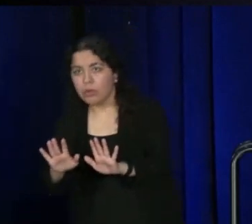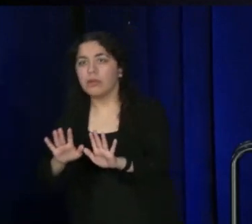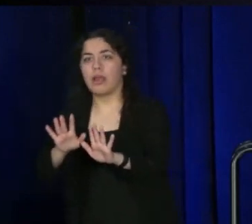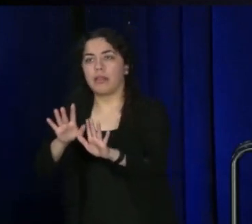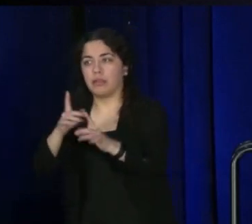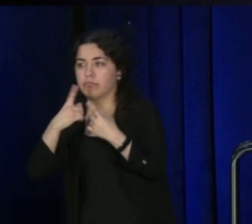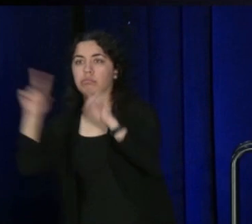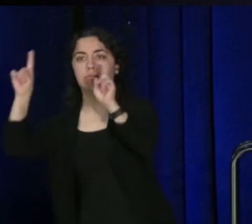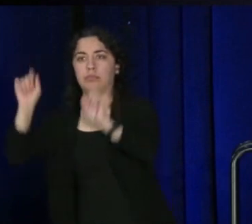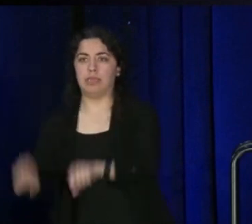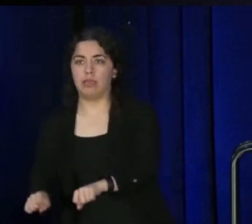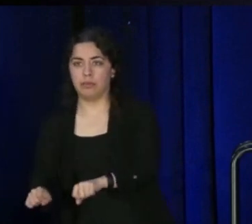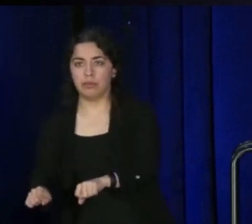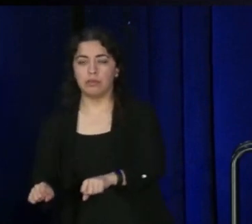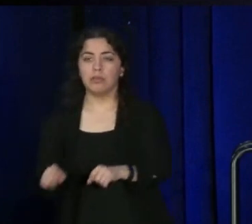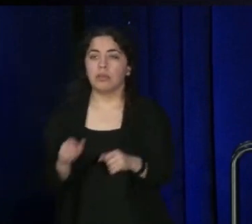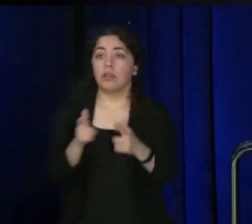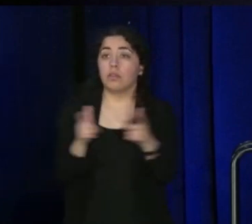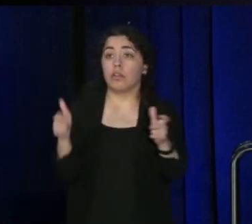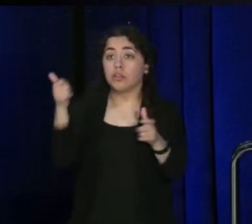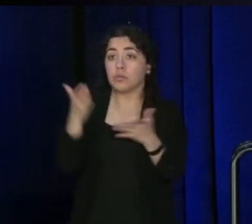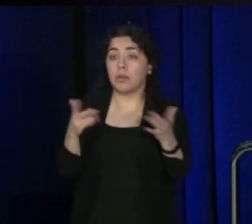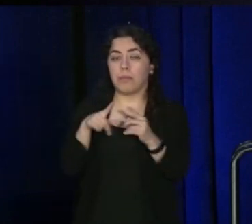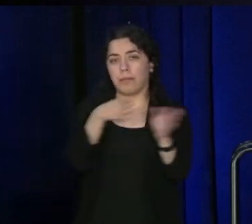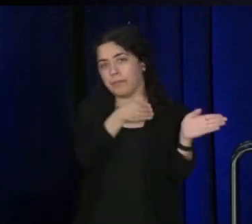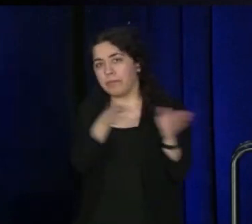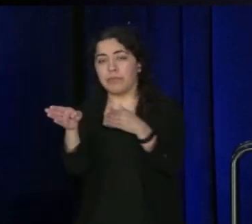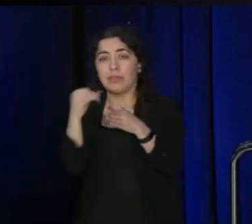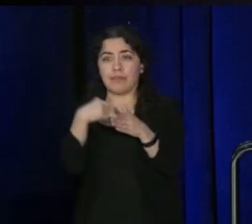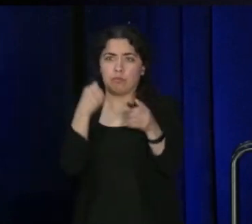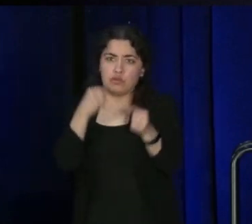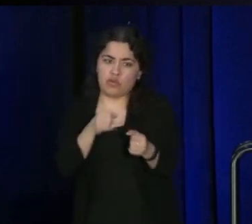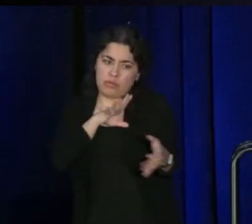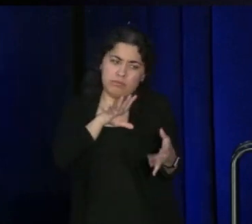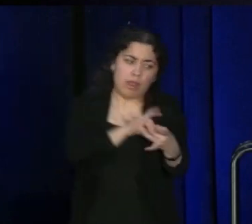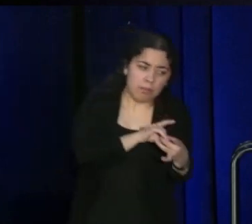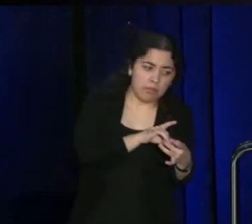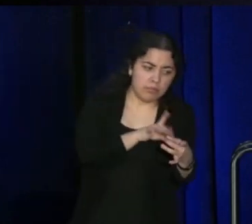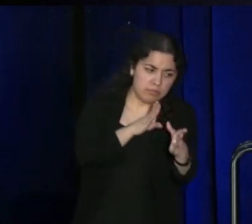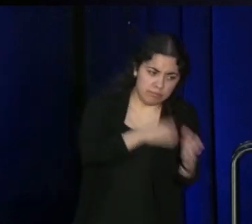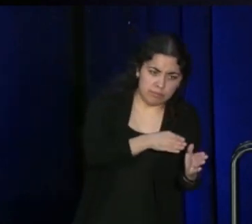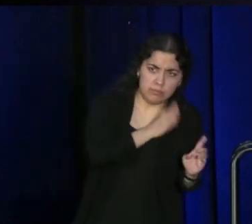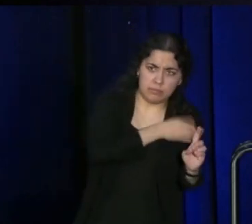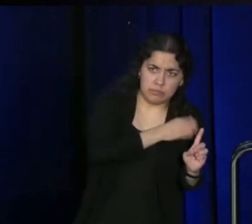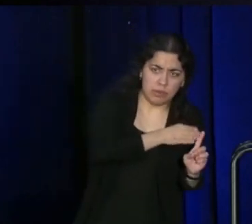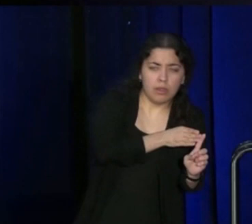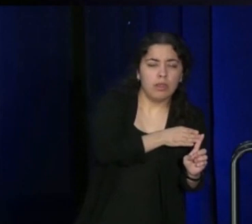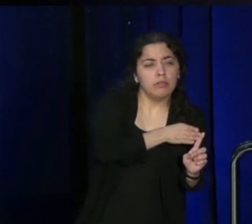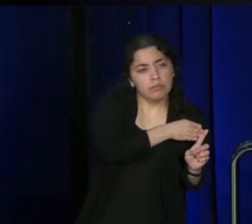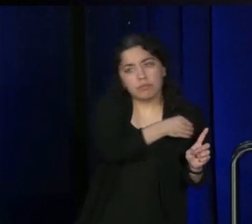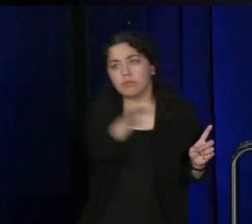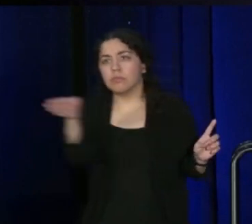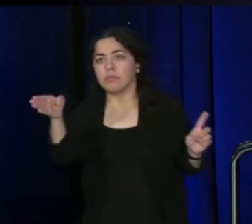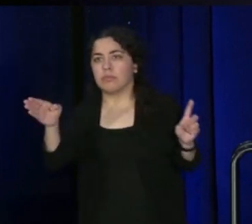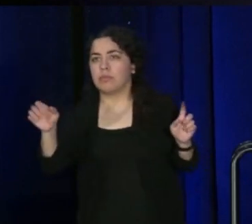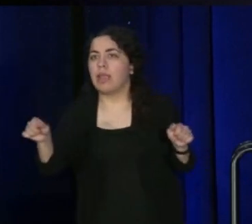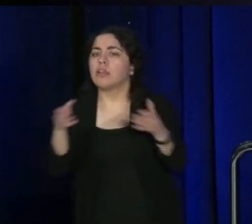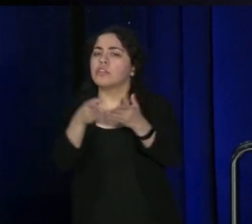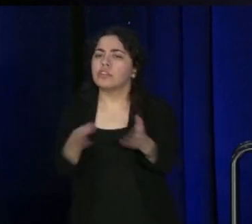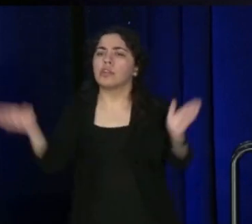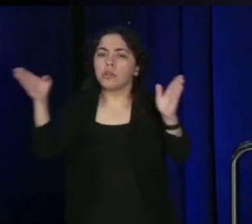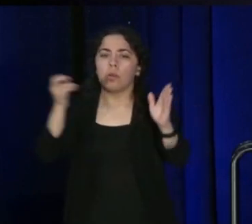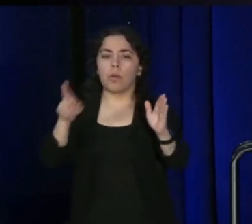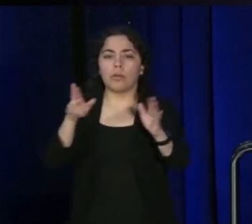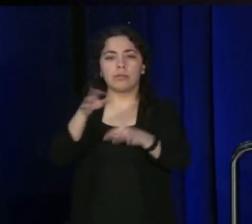I build something strongly typed to this one type of object, I'm going to get in trouble really fast. Think about using generics. Think about instead of parameters